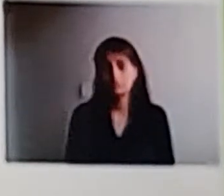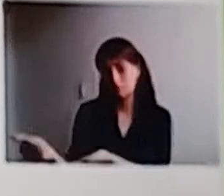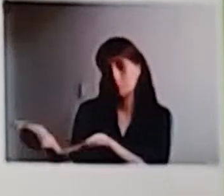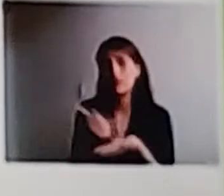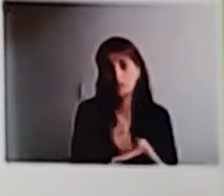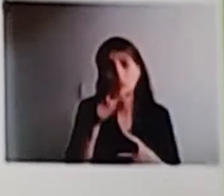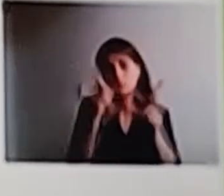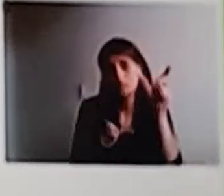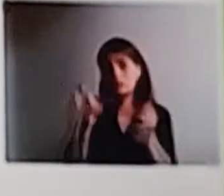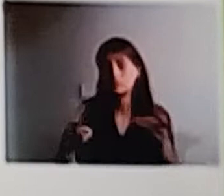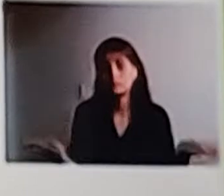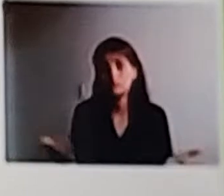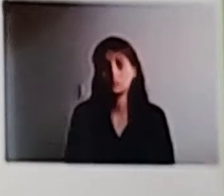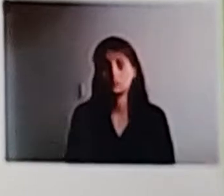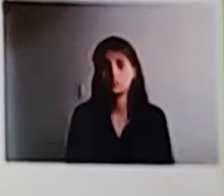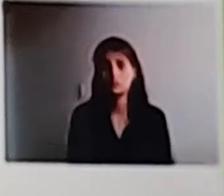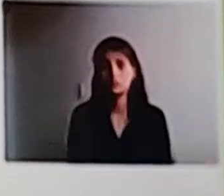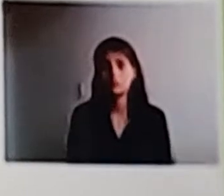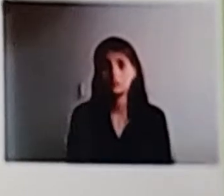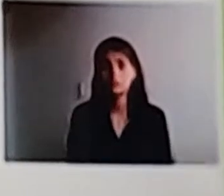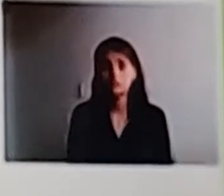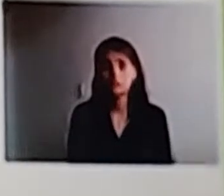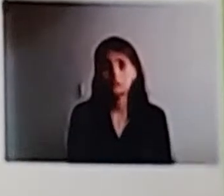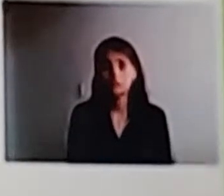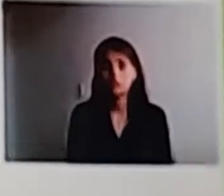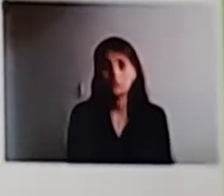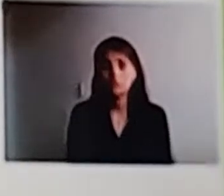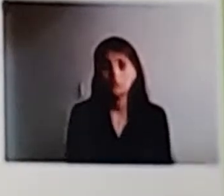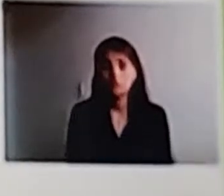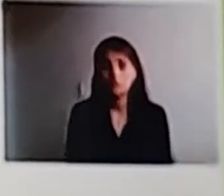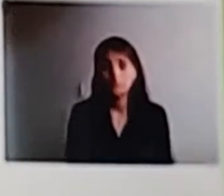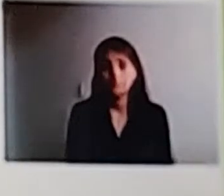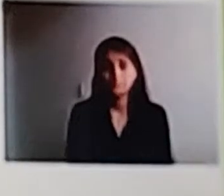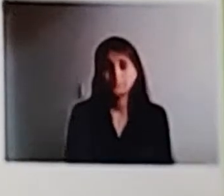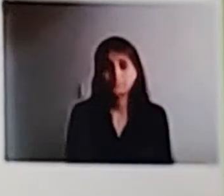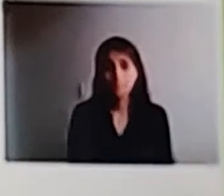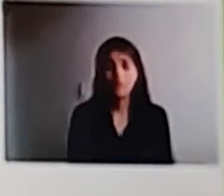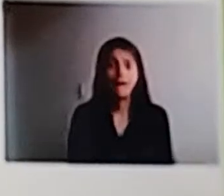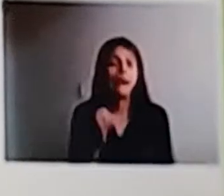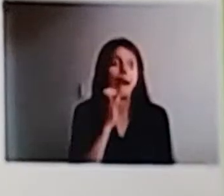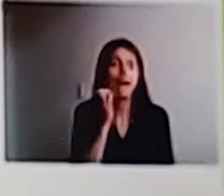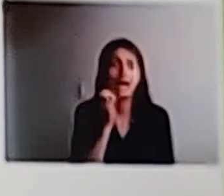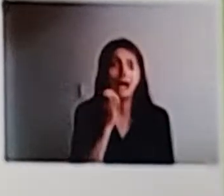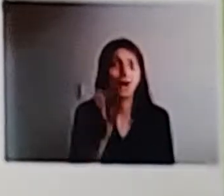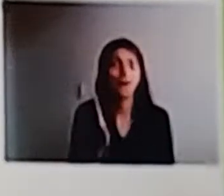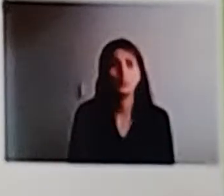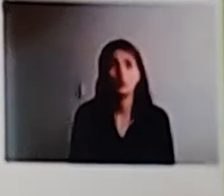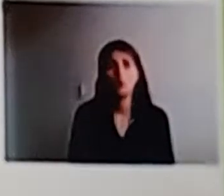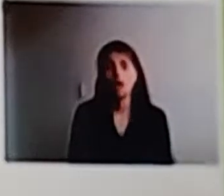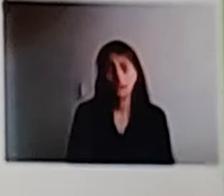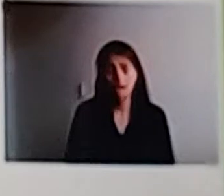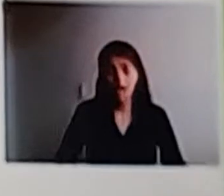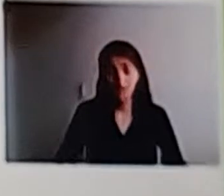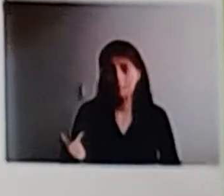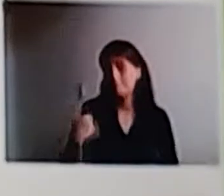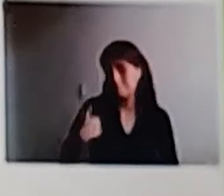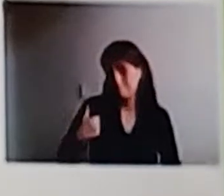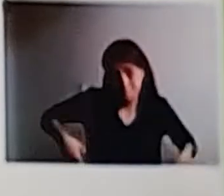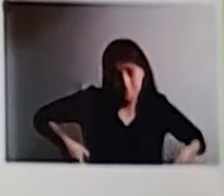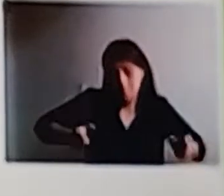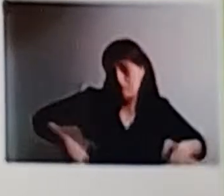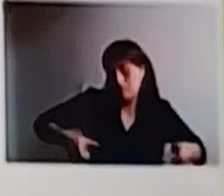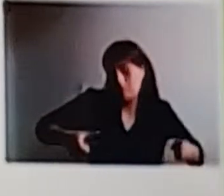not working, he can borrow a wheelchair from this area and continue his work. Can we continue,